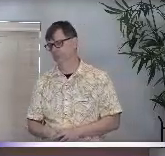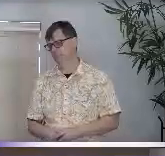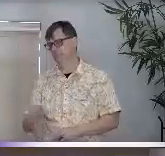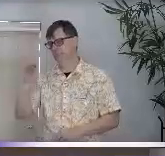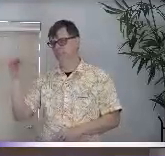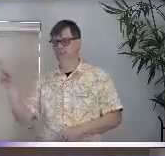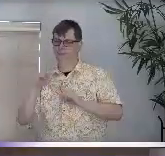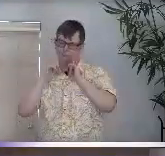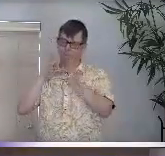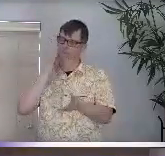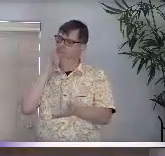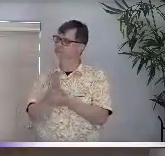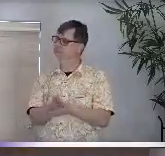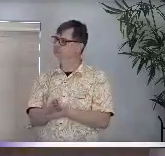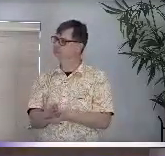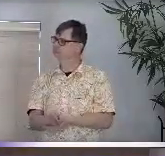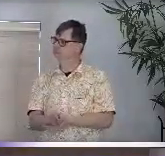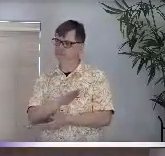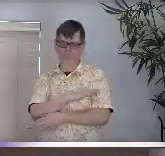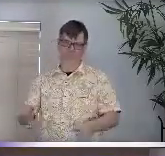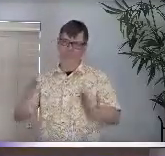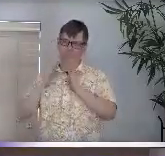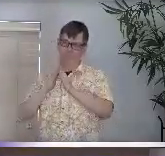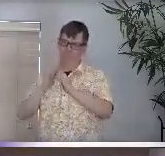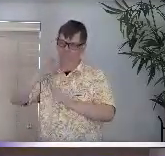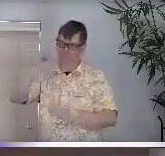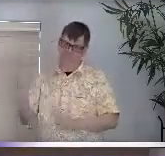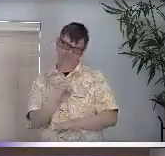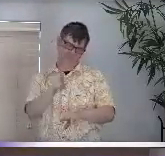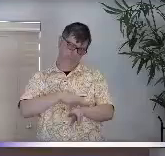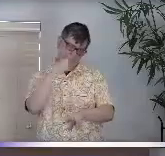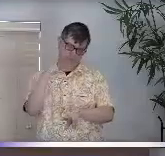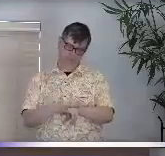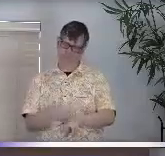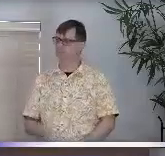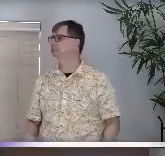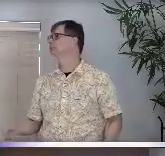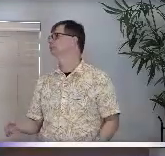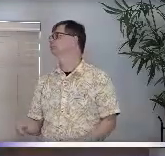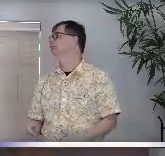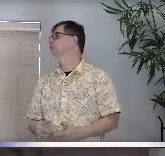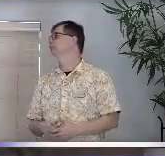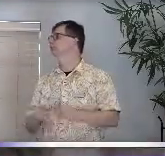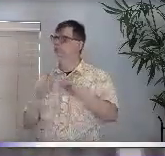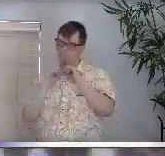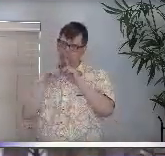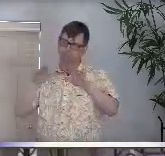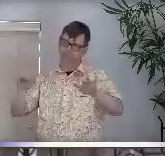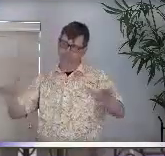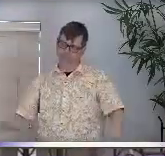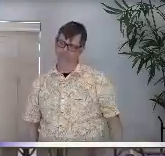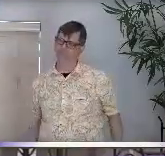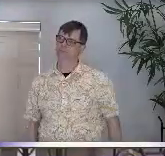yeah, you've had a rough year. And I go, yeah, not just at home. It's just been a rough year. And a lot of things people think I'm talking about my children. And that